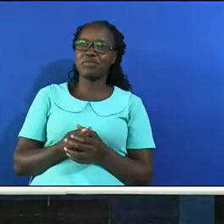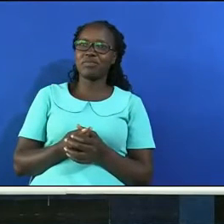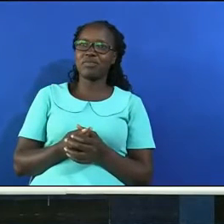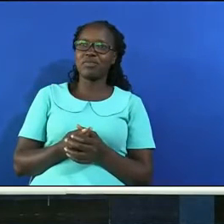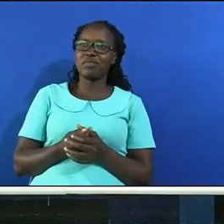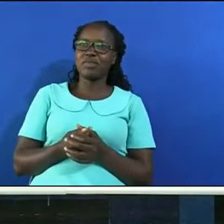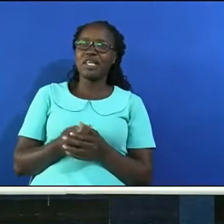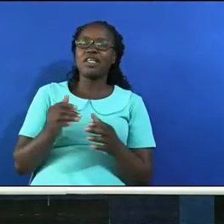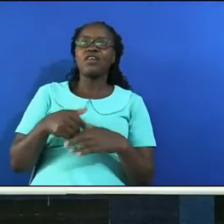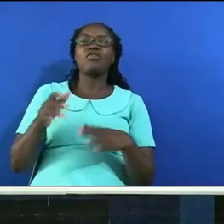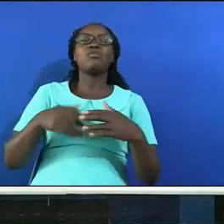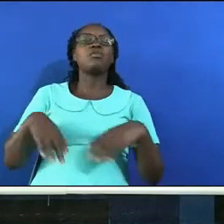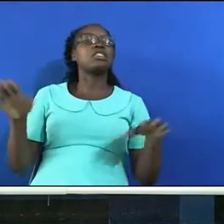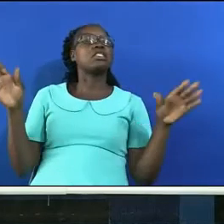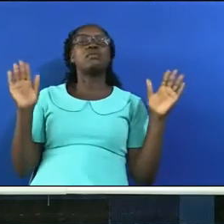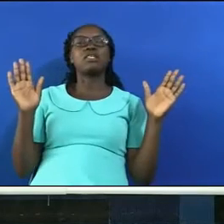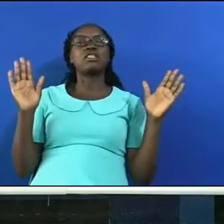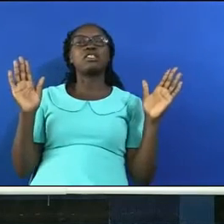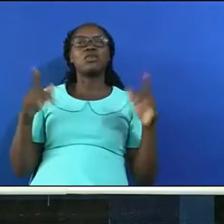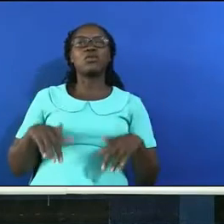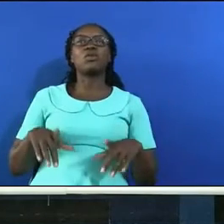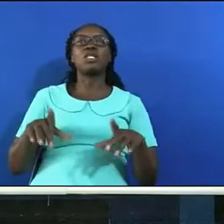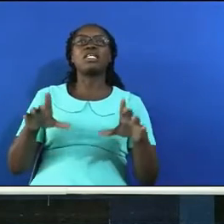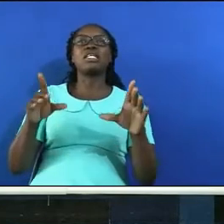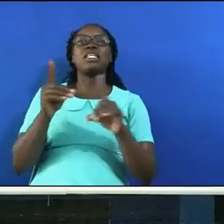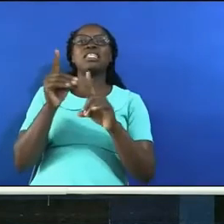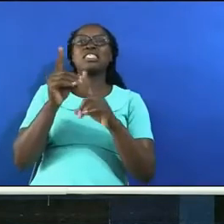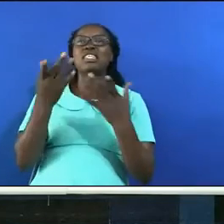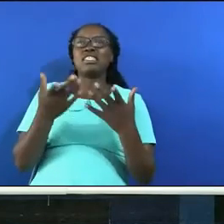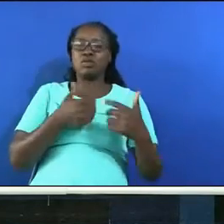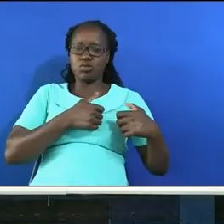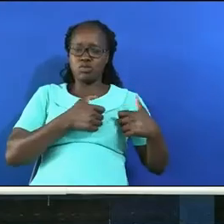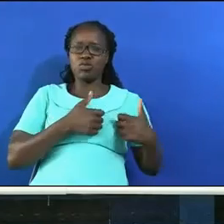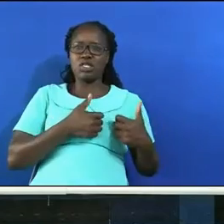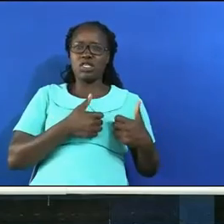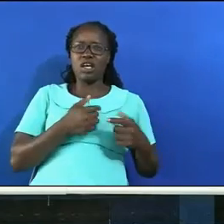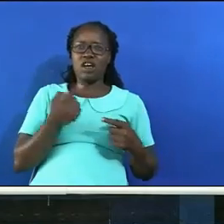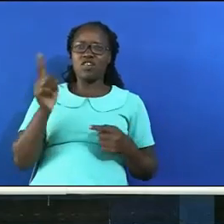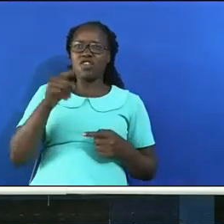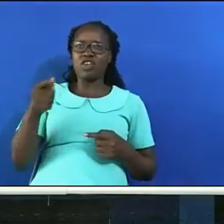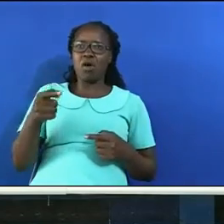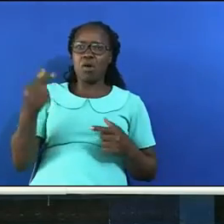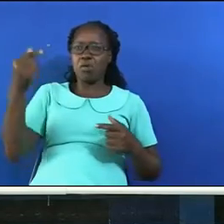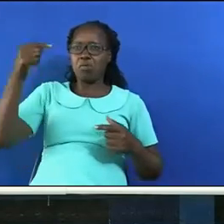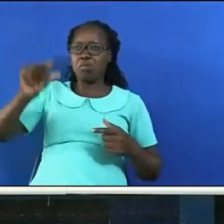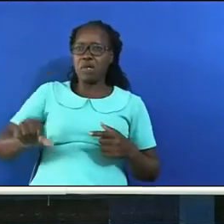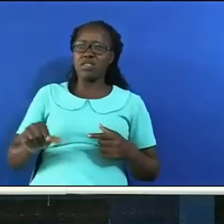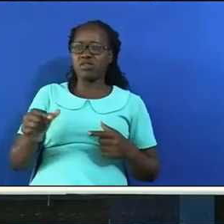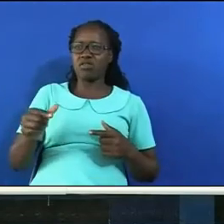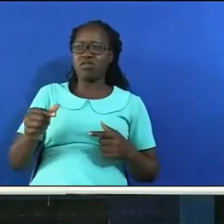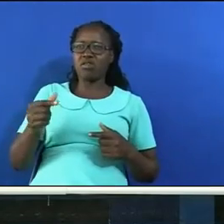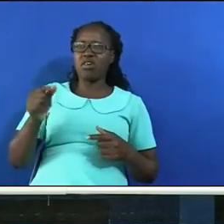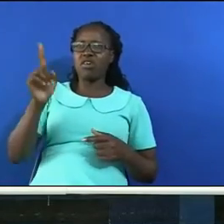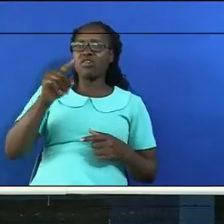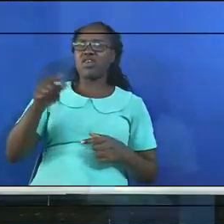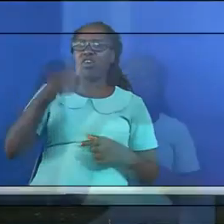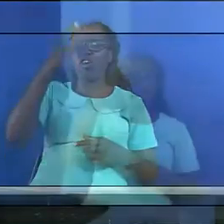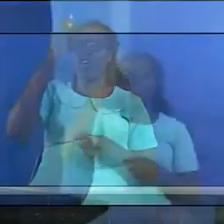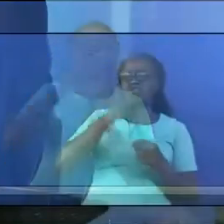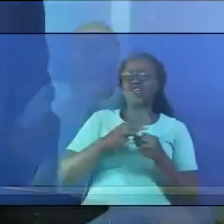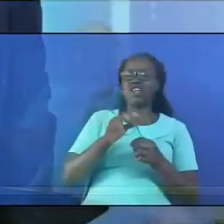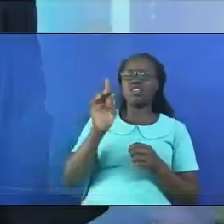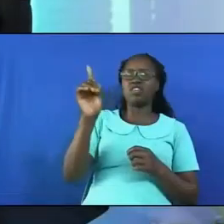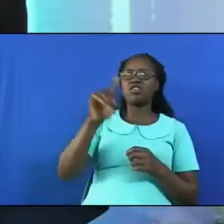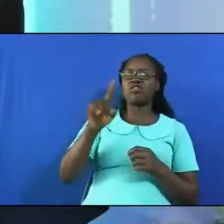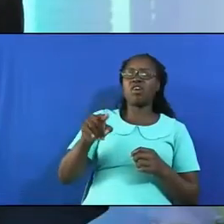Out of desperation, we date the wrong person, of the wrong faith, with the wrong habits, of the